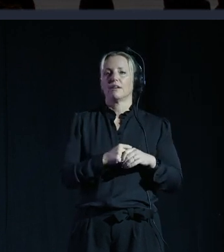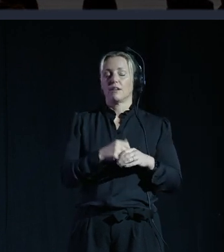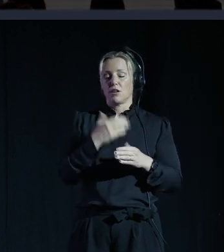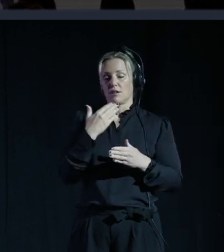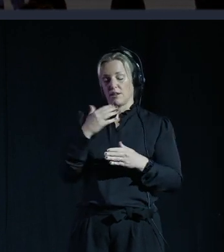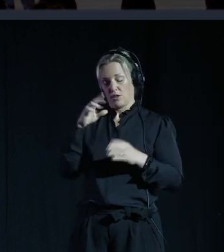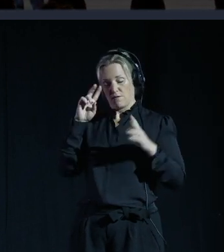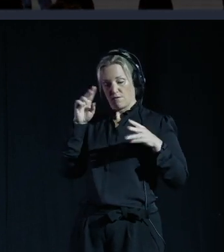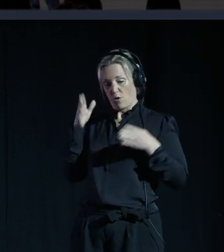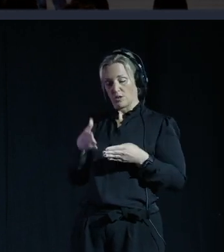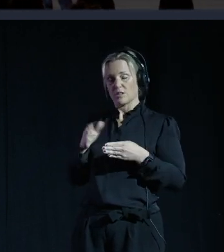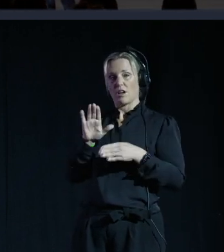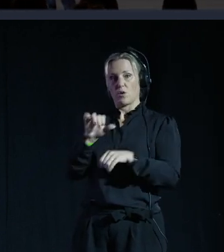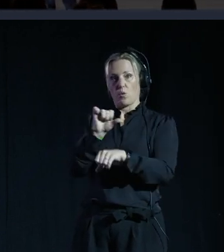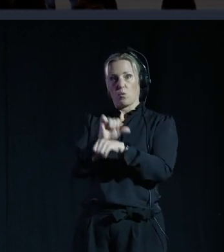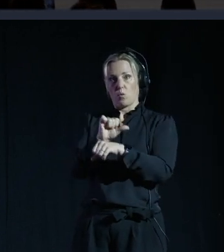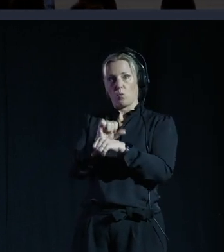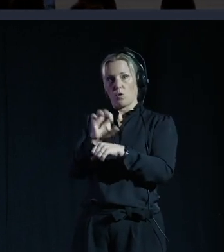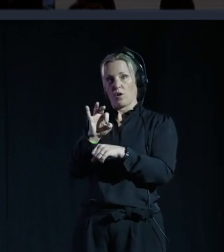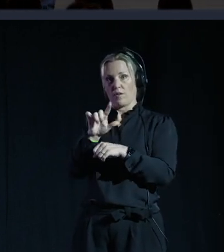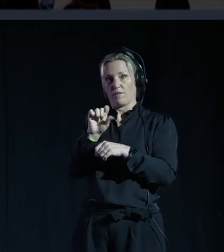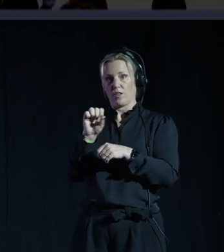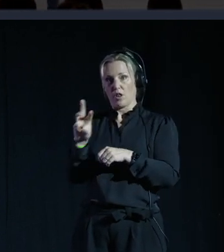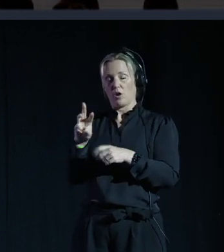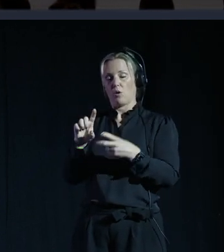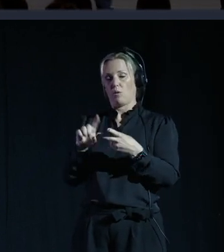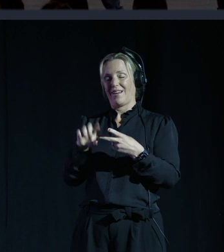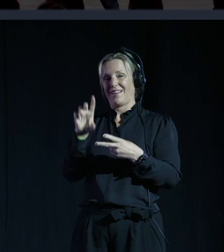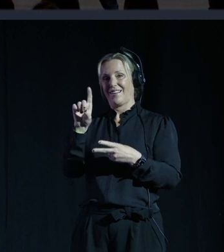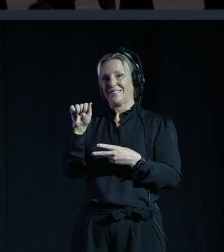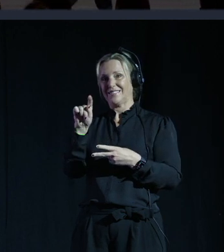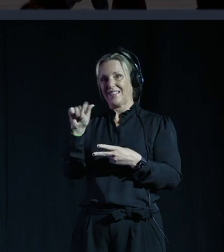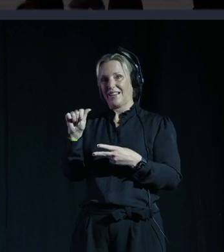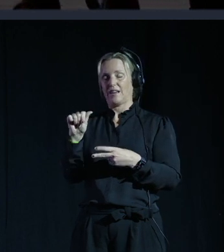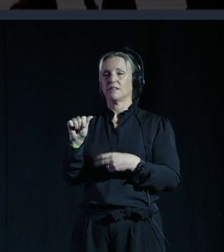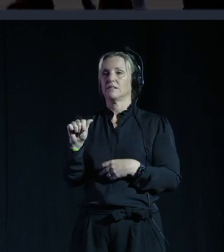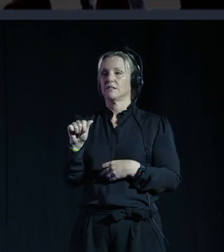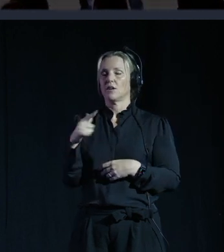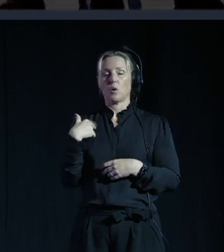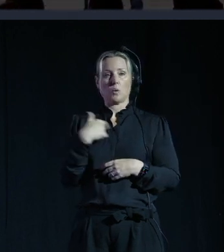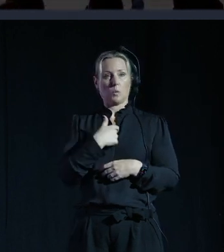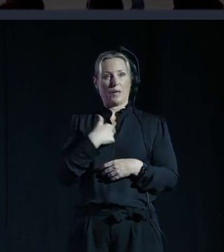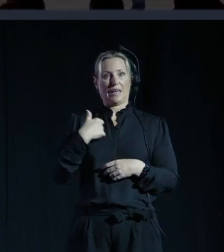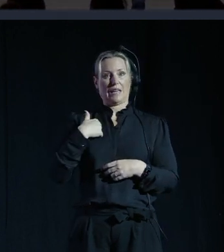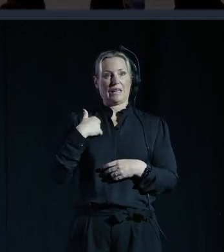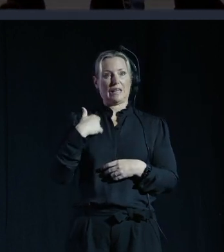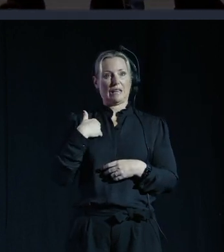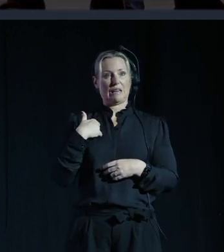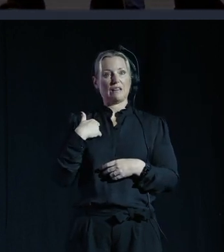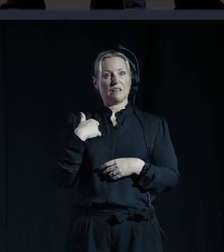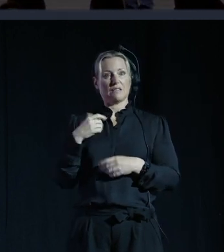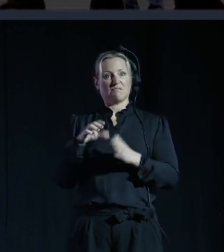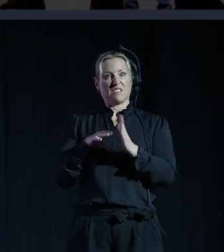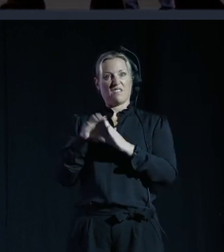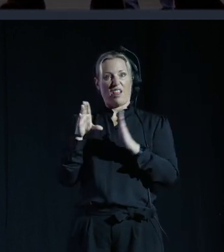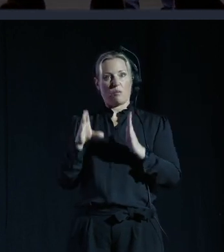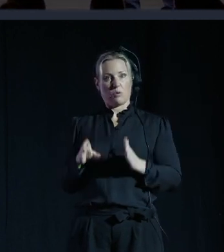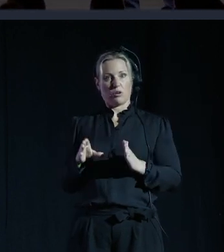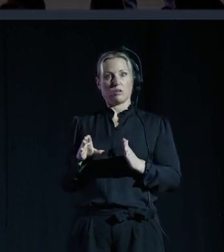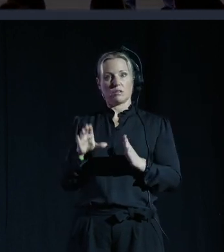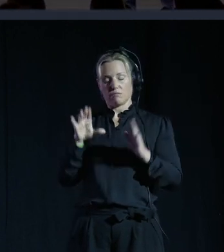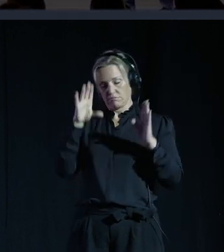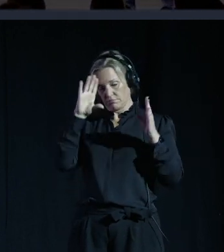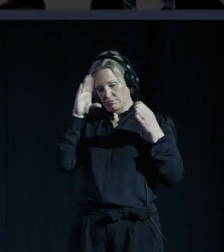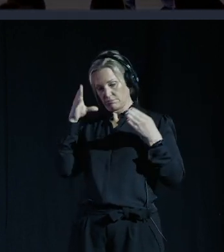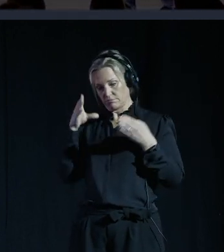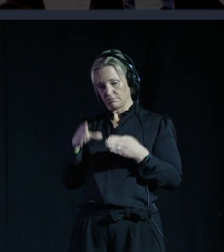on your workflows. So, we're developers. We need a little bit of complexity, and that's okay. That's actually what drives us and